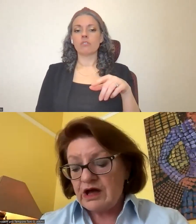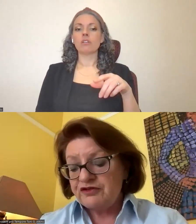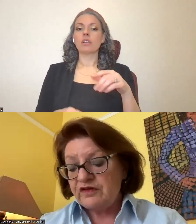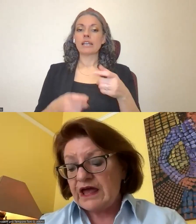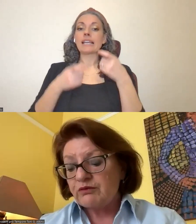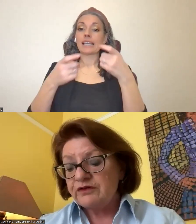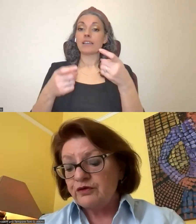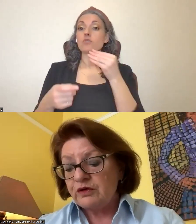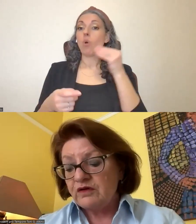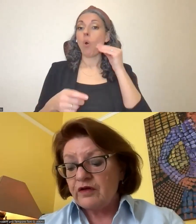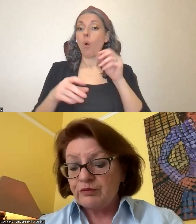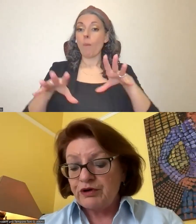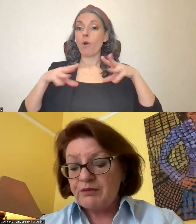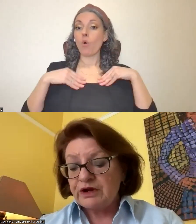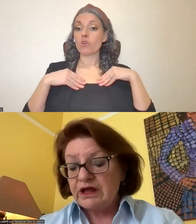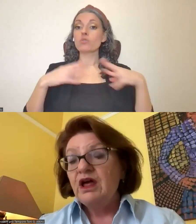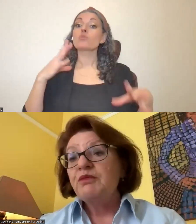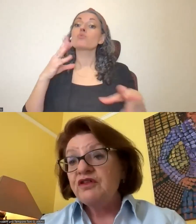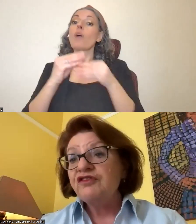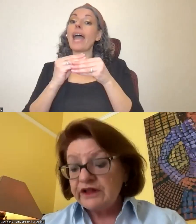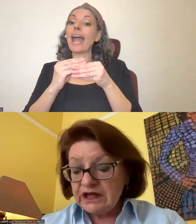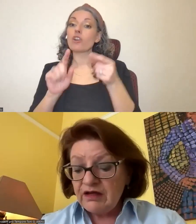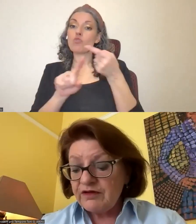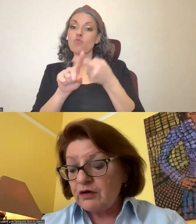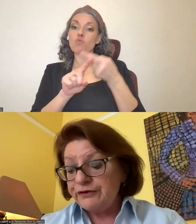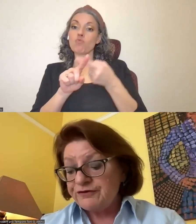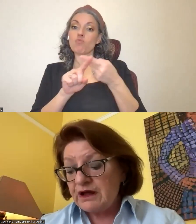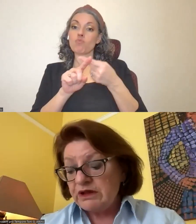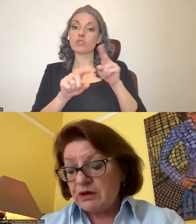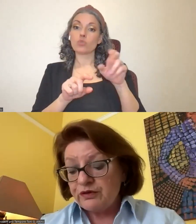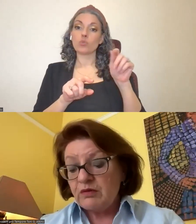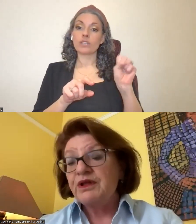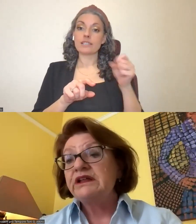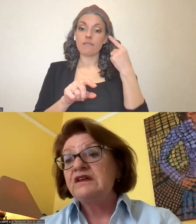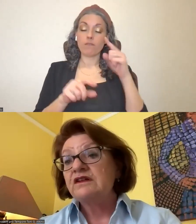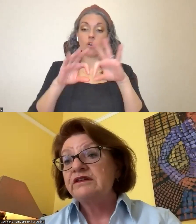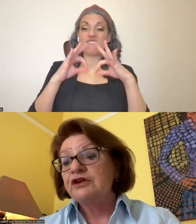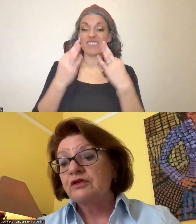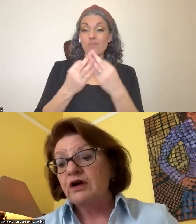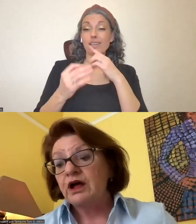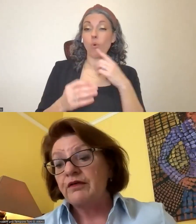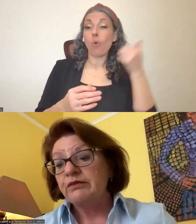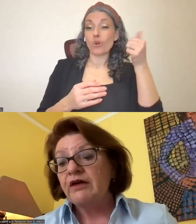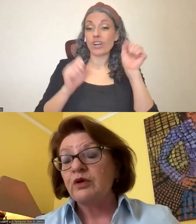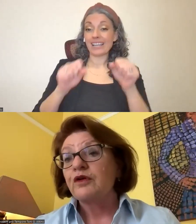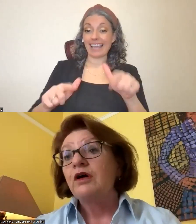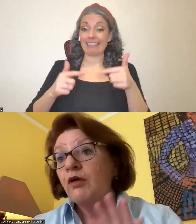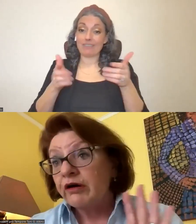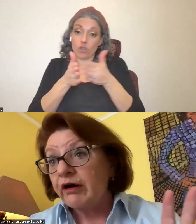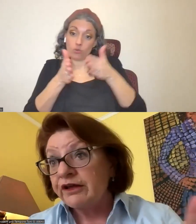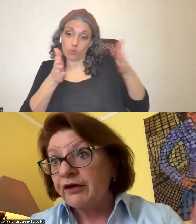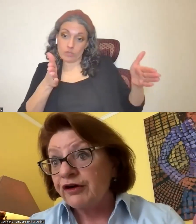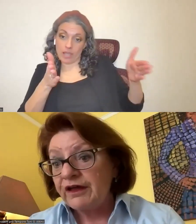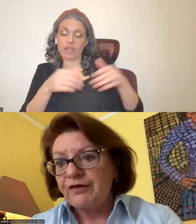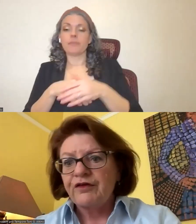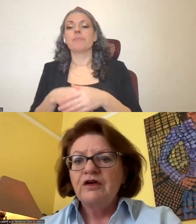homeowners options to add rental units on their property, potentially give an older family member the ability to live near loved ones or